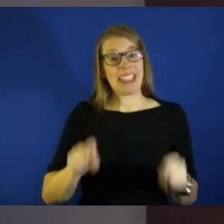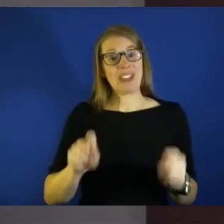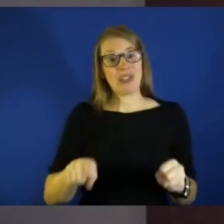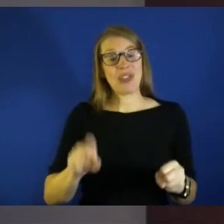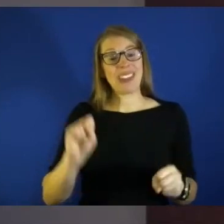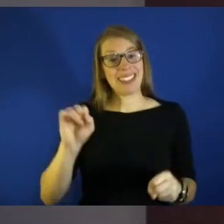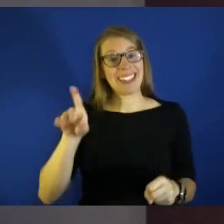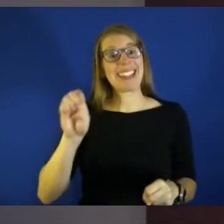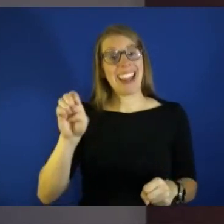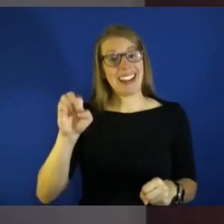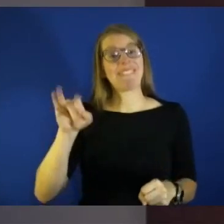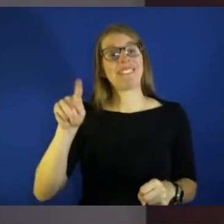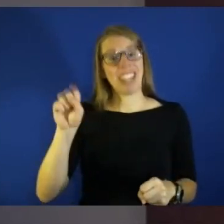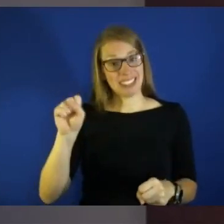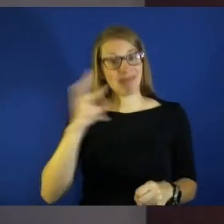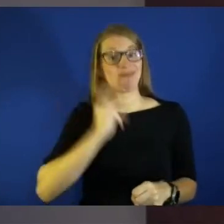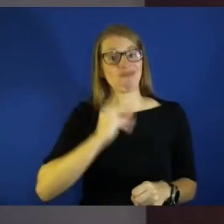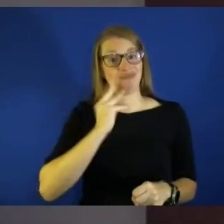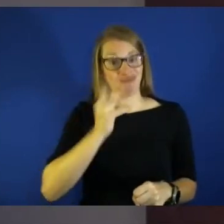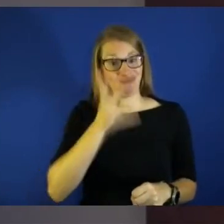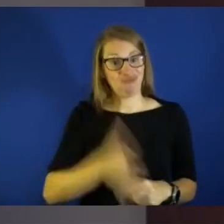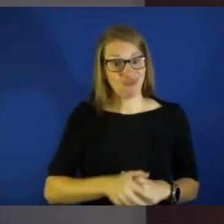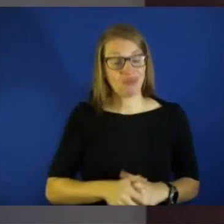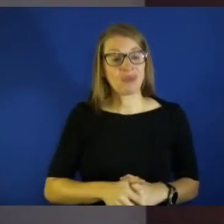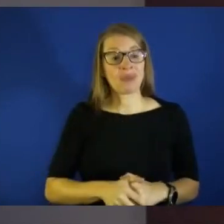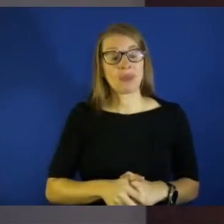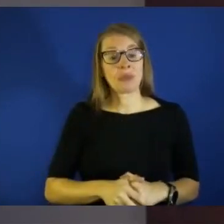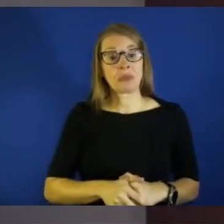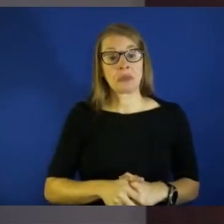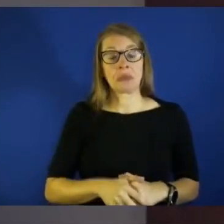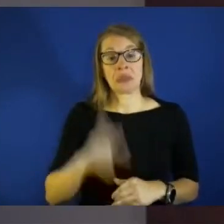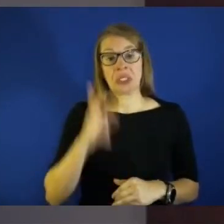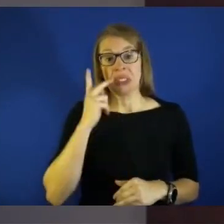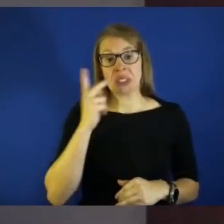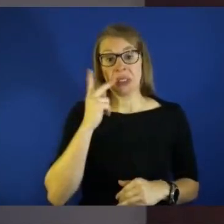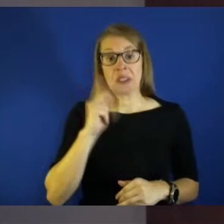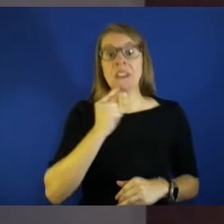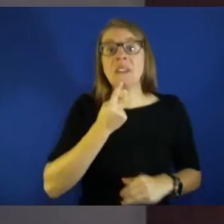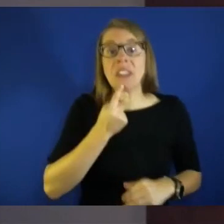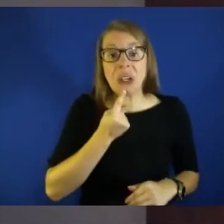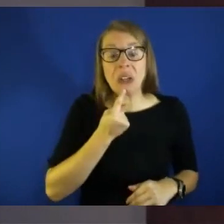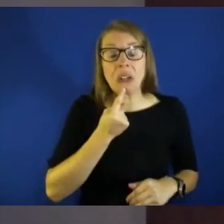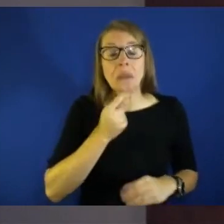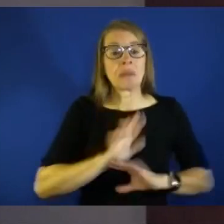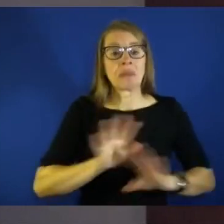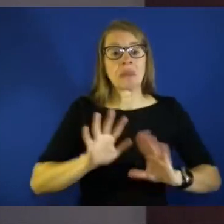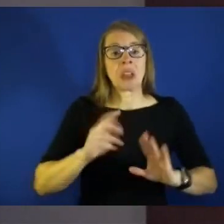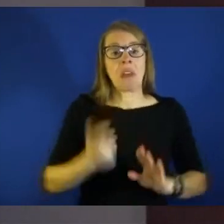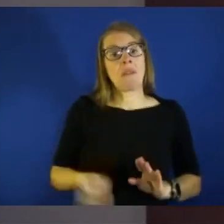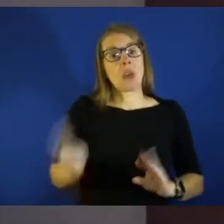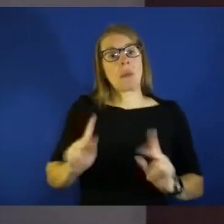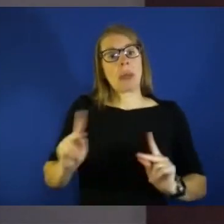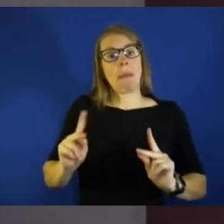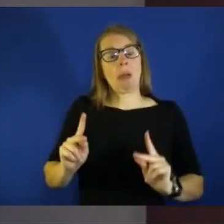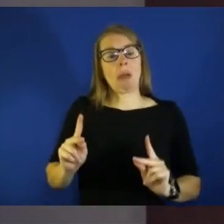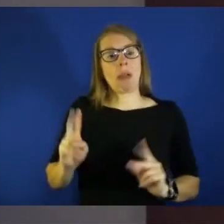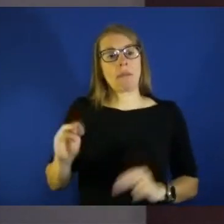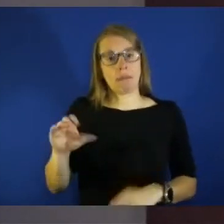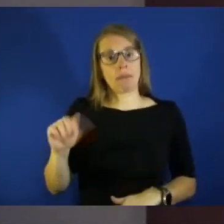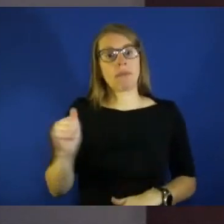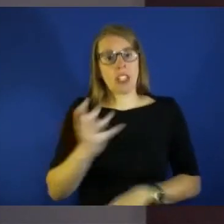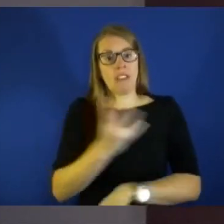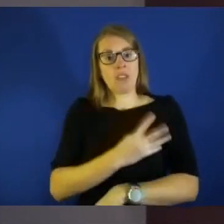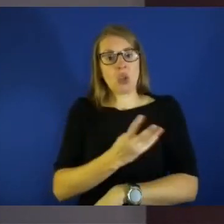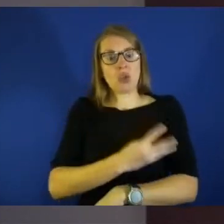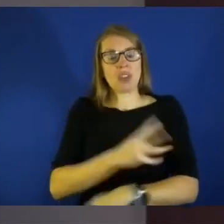so we haven't seen a ton of anything severe, thankfully. We've had a couple folks that have had infusion-type reactions,